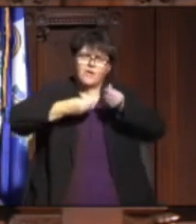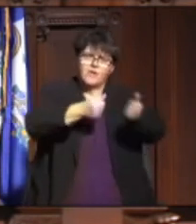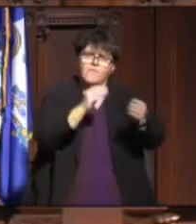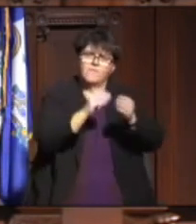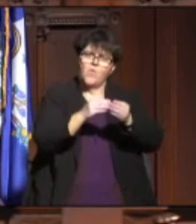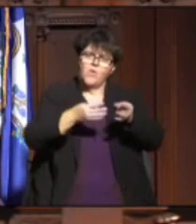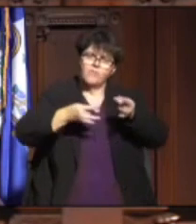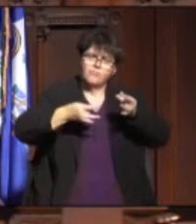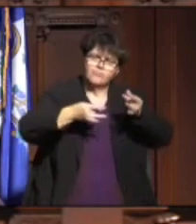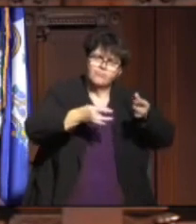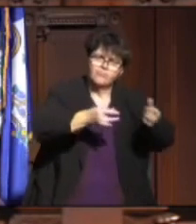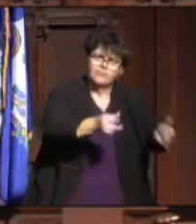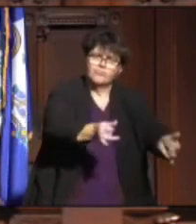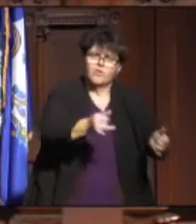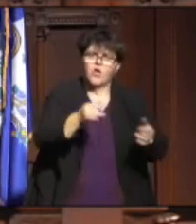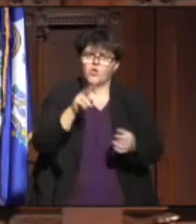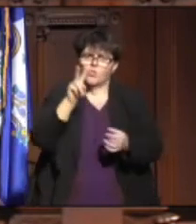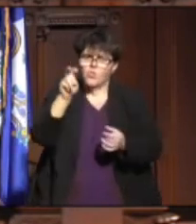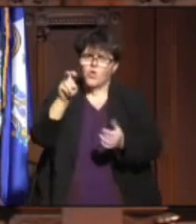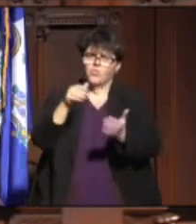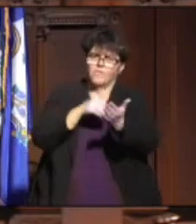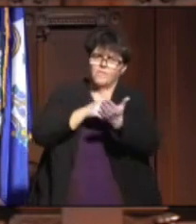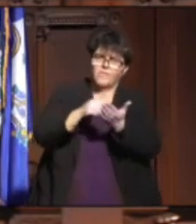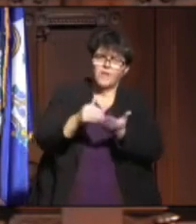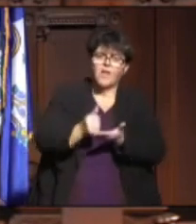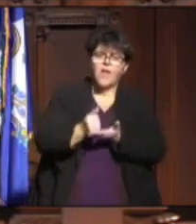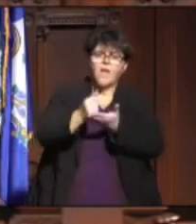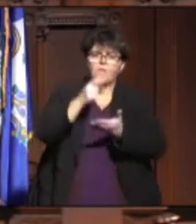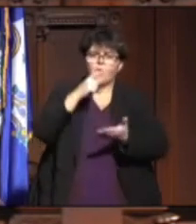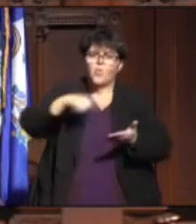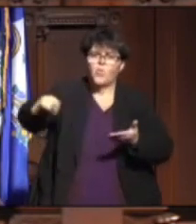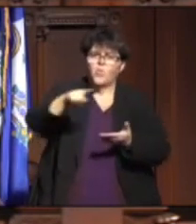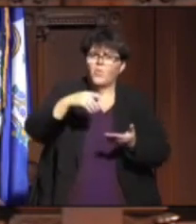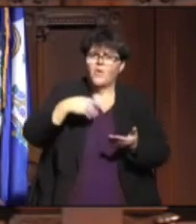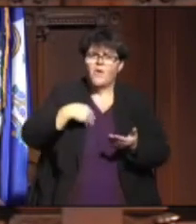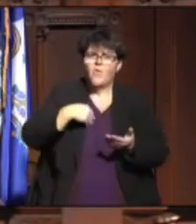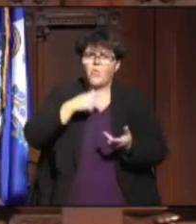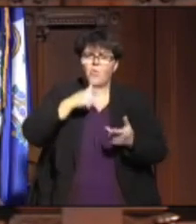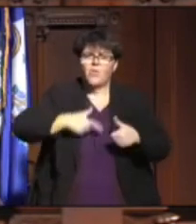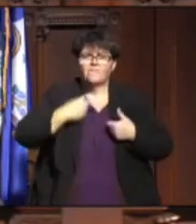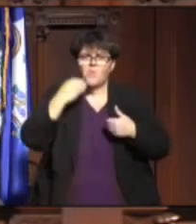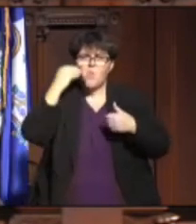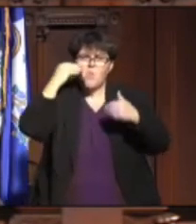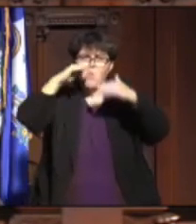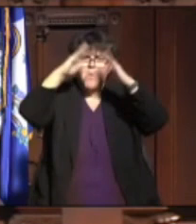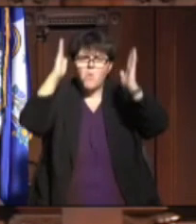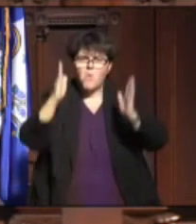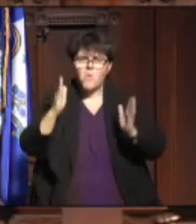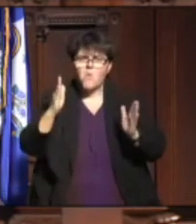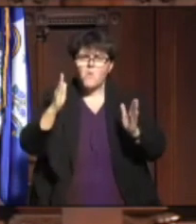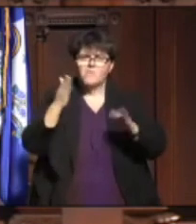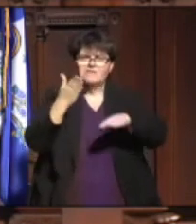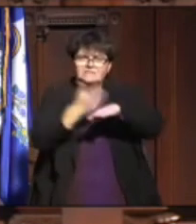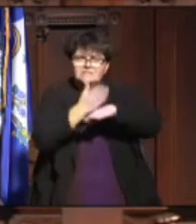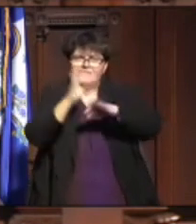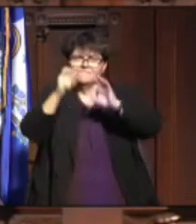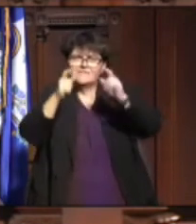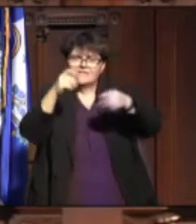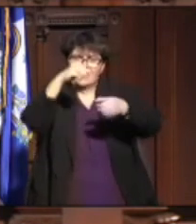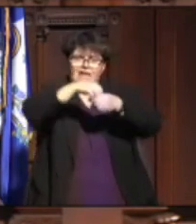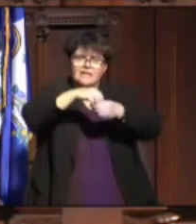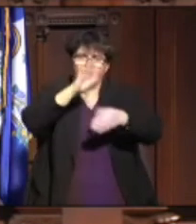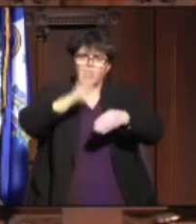which allows families living in older homes to greatly reduce their electric and heating use, saving money and reducing